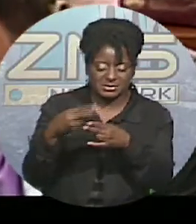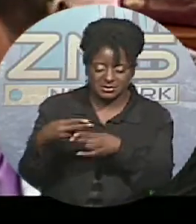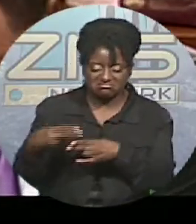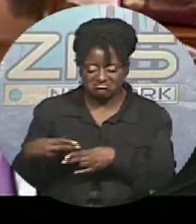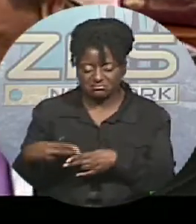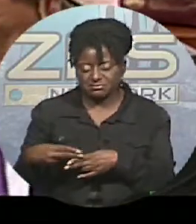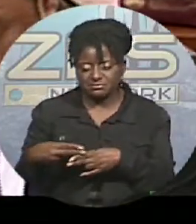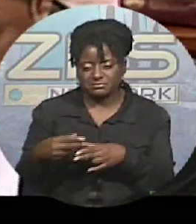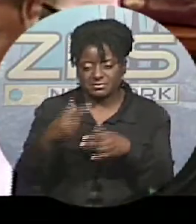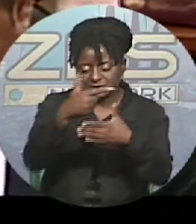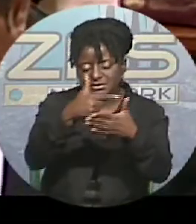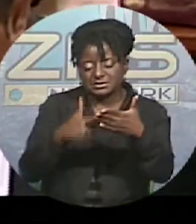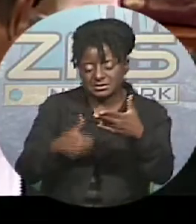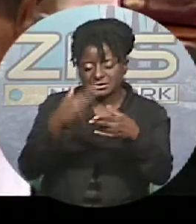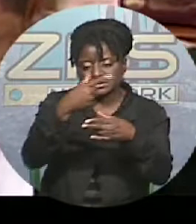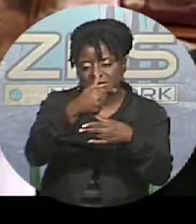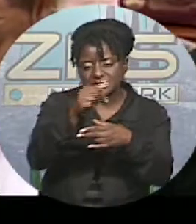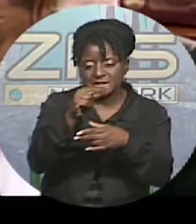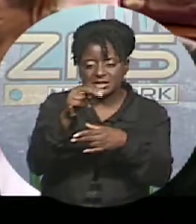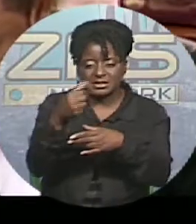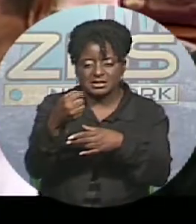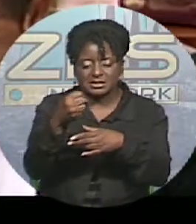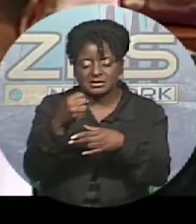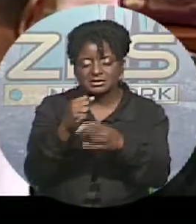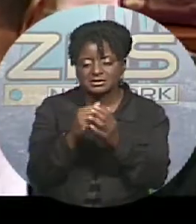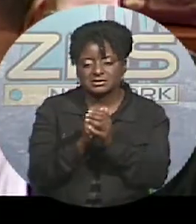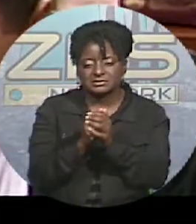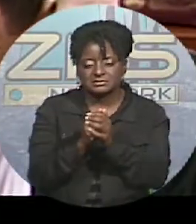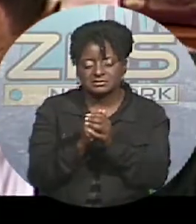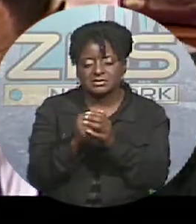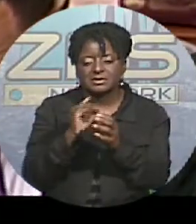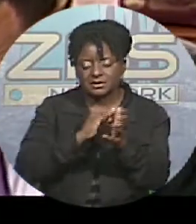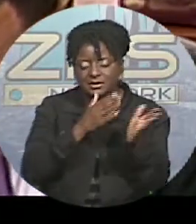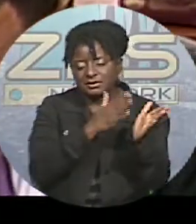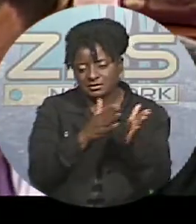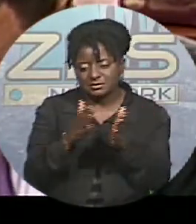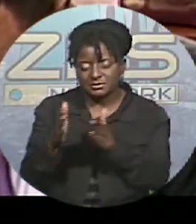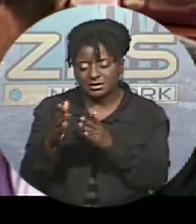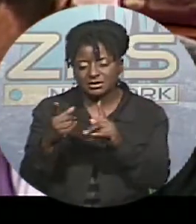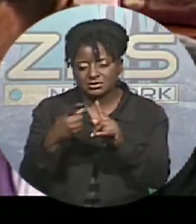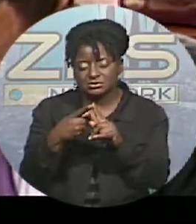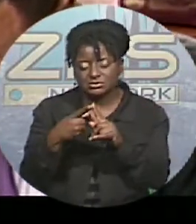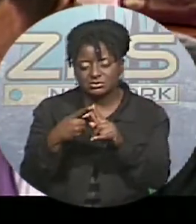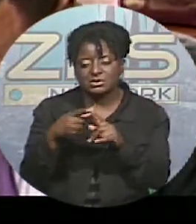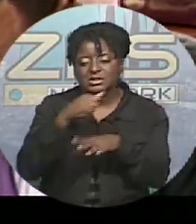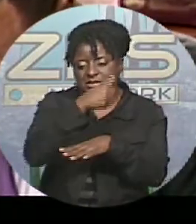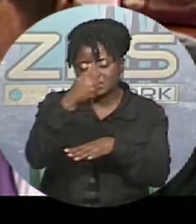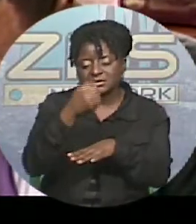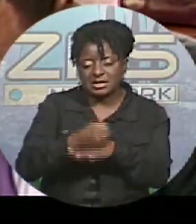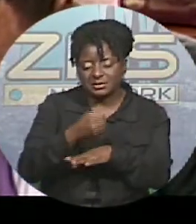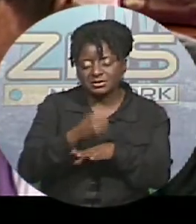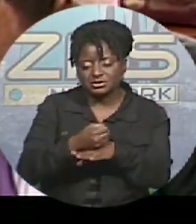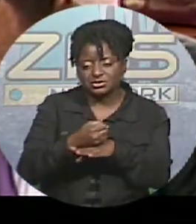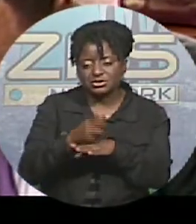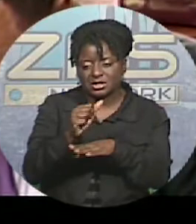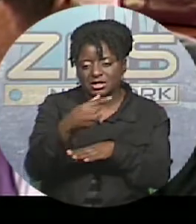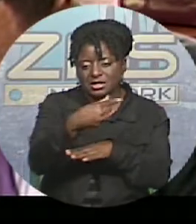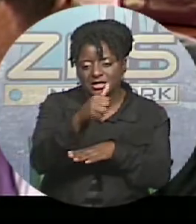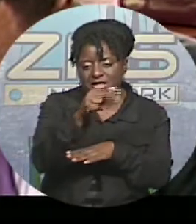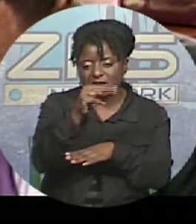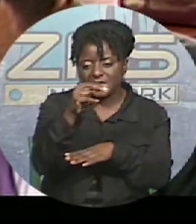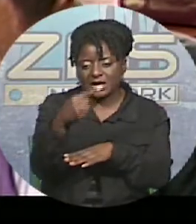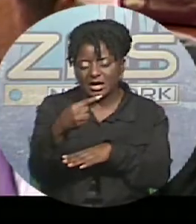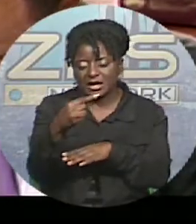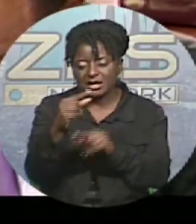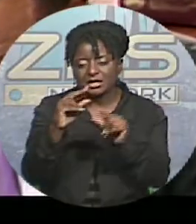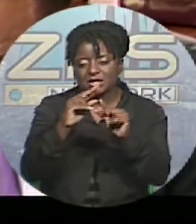now. But it is my intention that we establish a gang unit on the Royal Bahamas